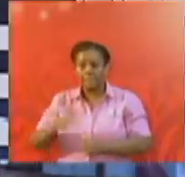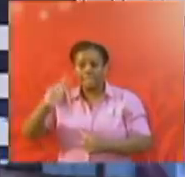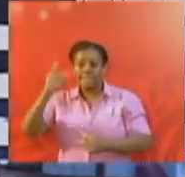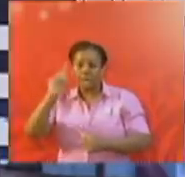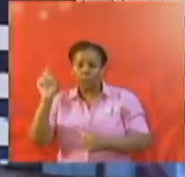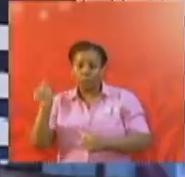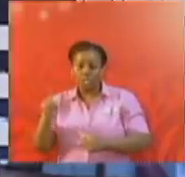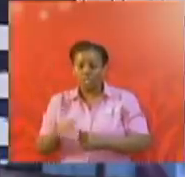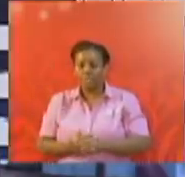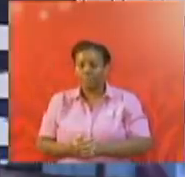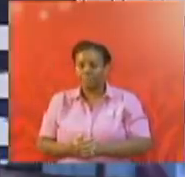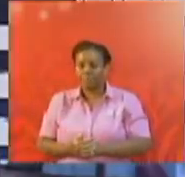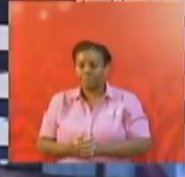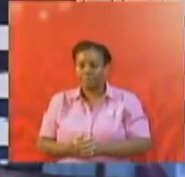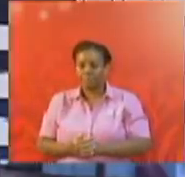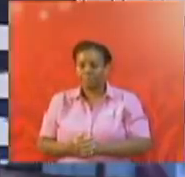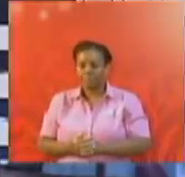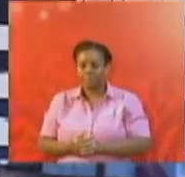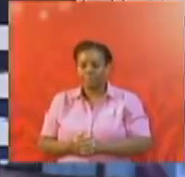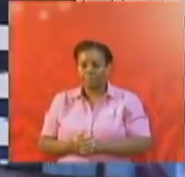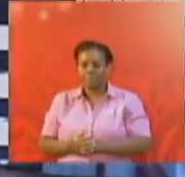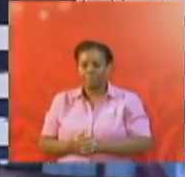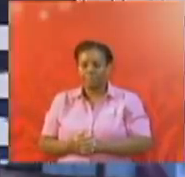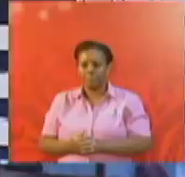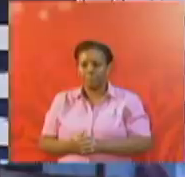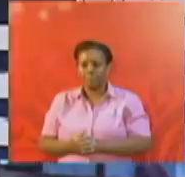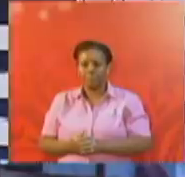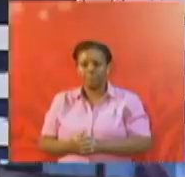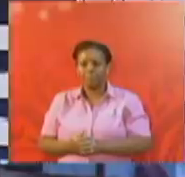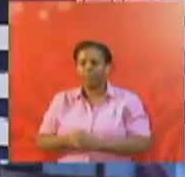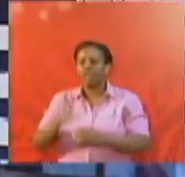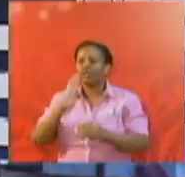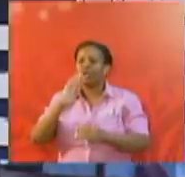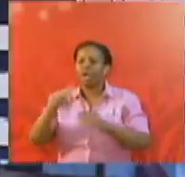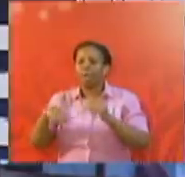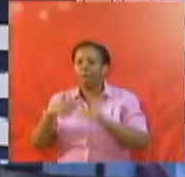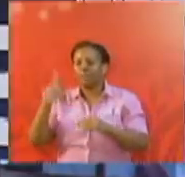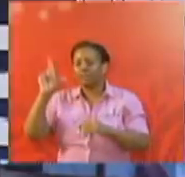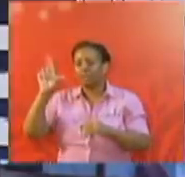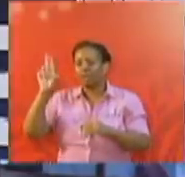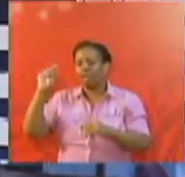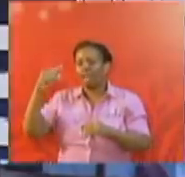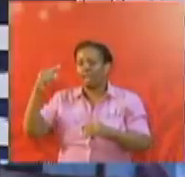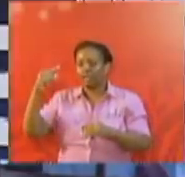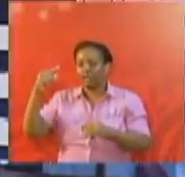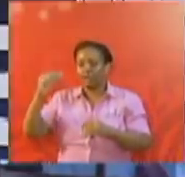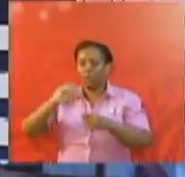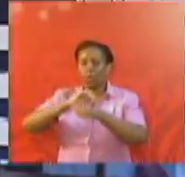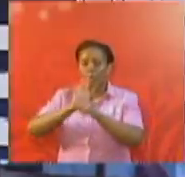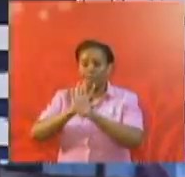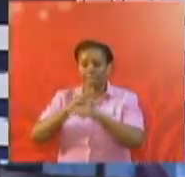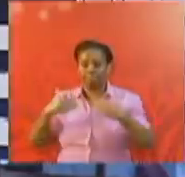could you remind me the second question? It was regard to long COVID, long symptoms. Okay, well,